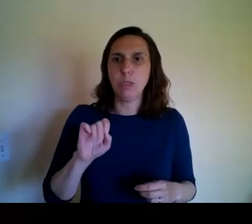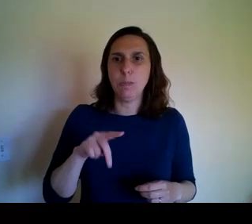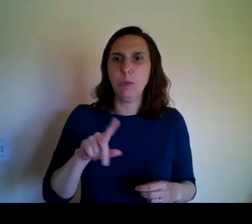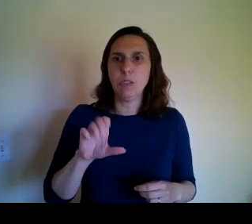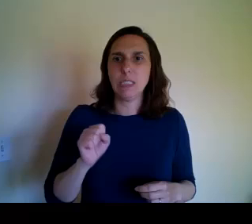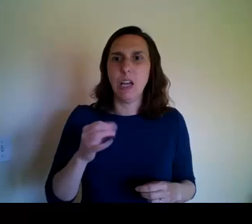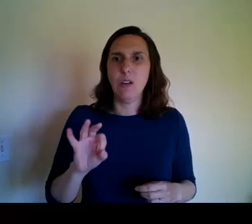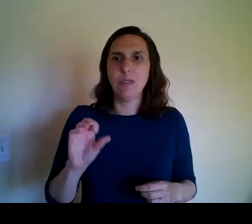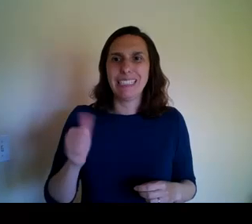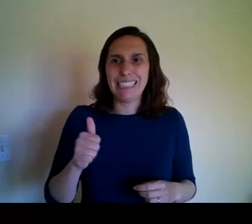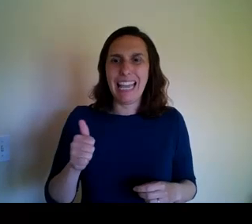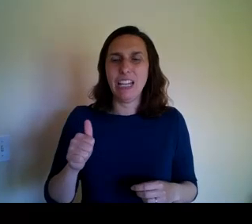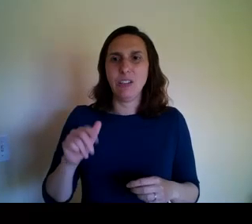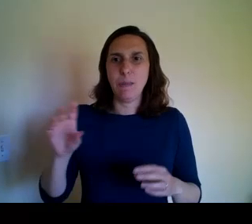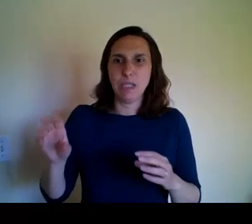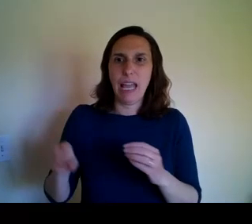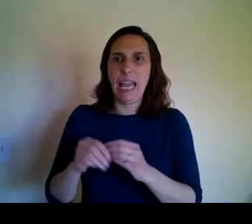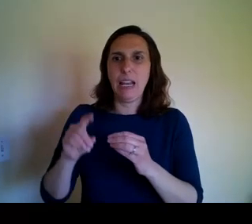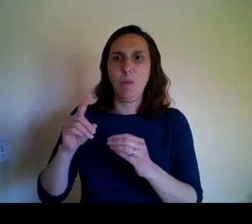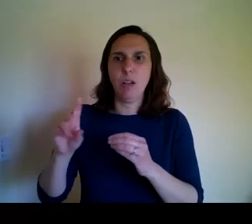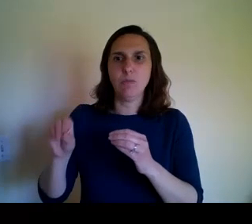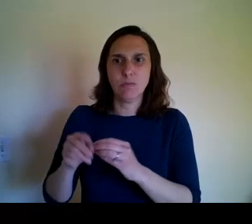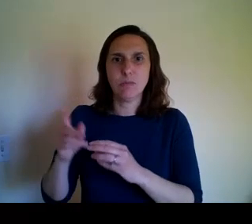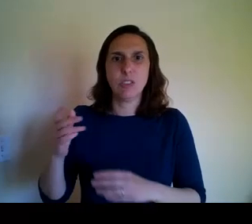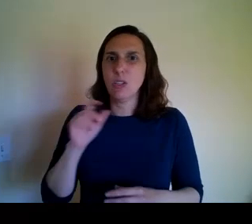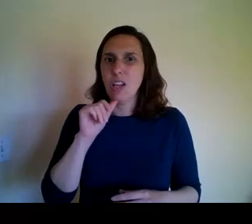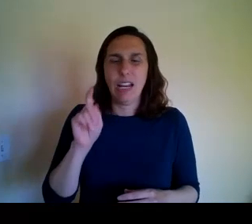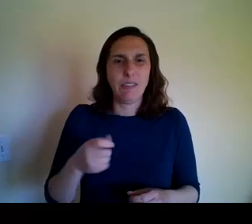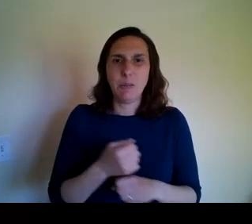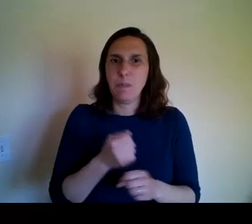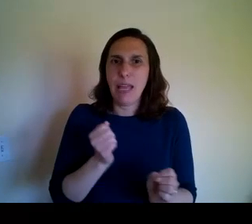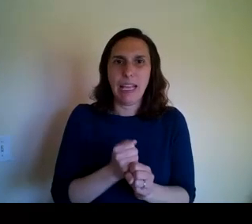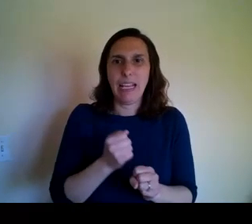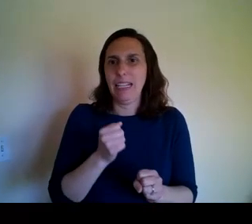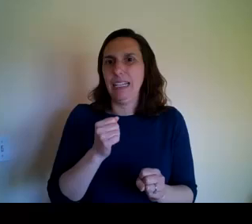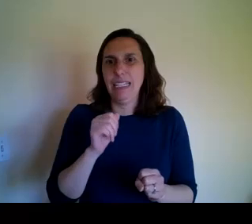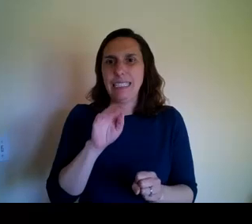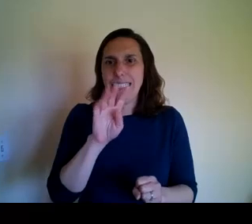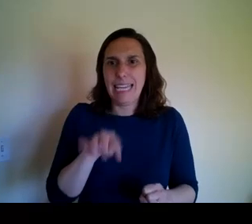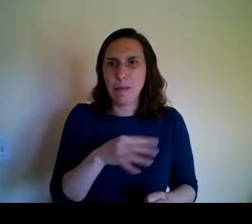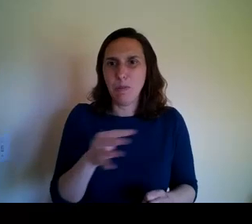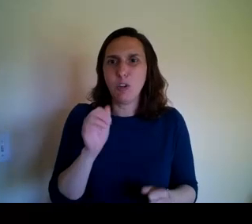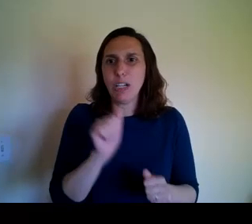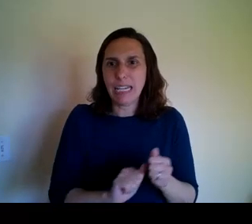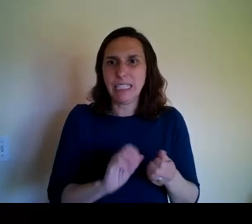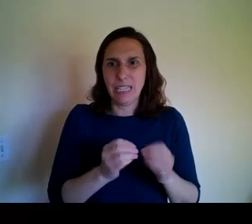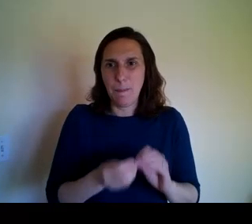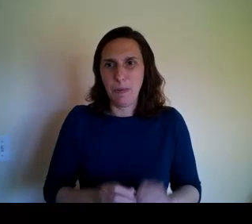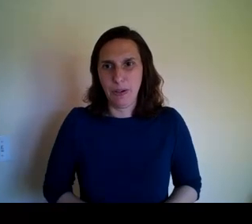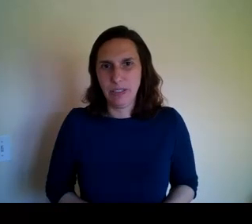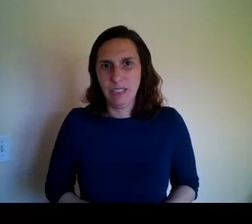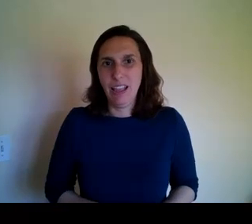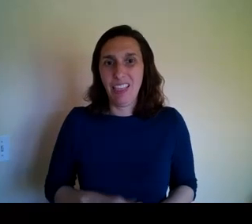ones onto it. And so you wouldn't have to make a table or a value for each number. And this leads to some